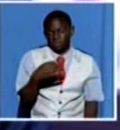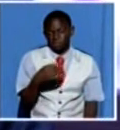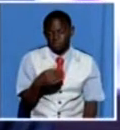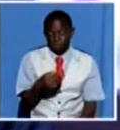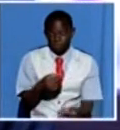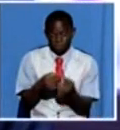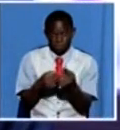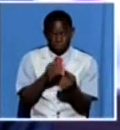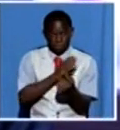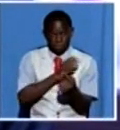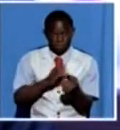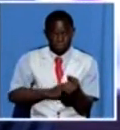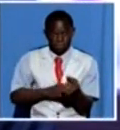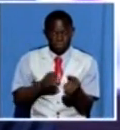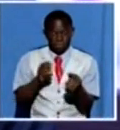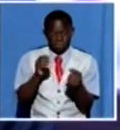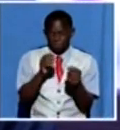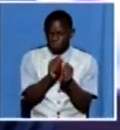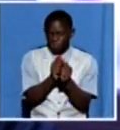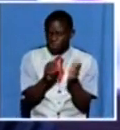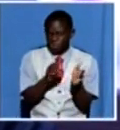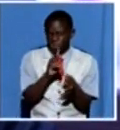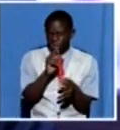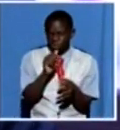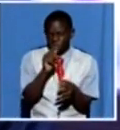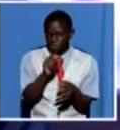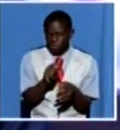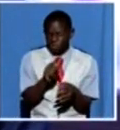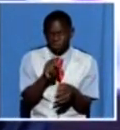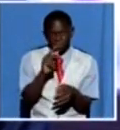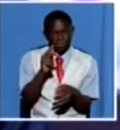it went to $4.3 million.